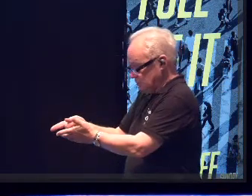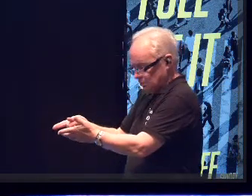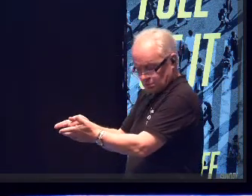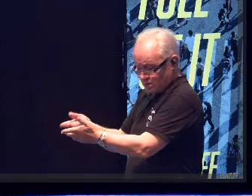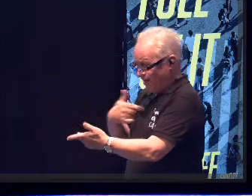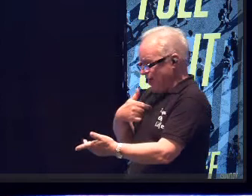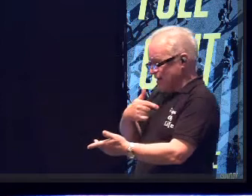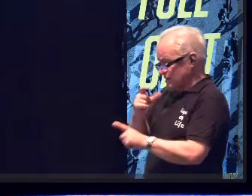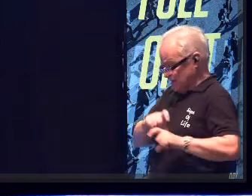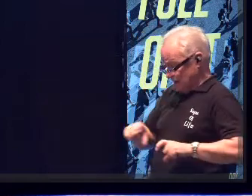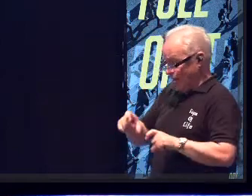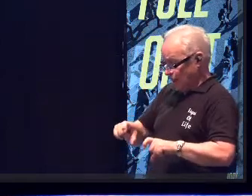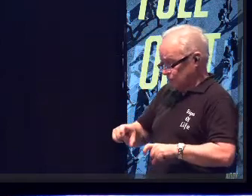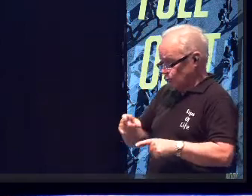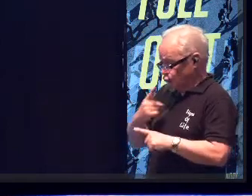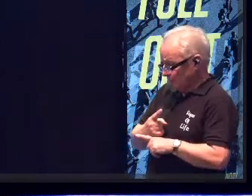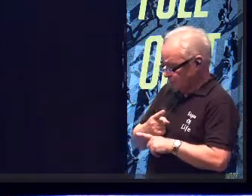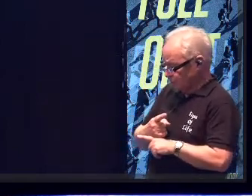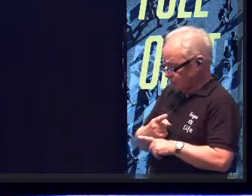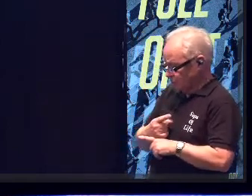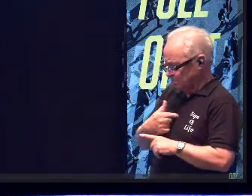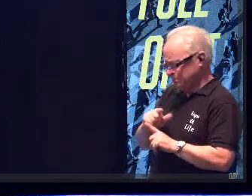your rightness, you're wrong.